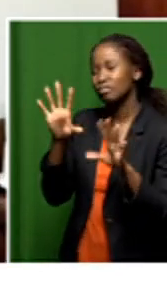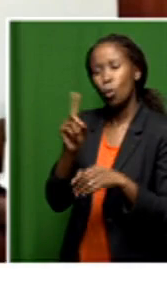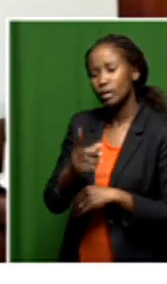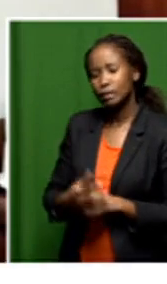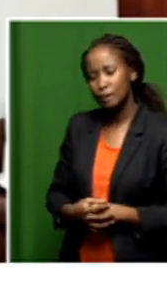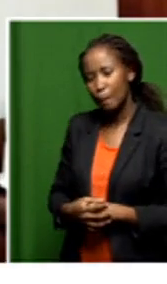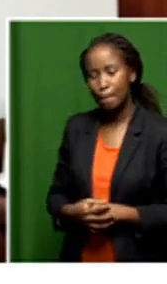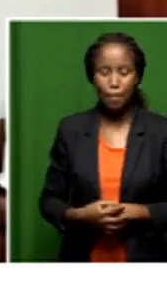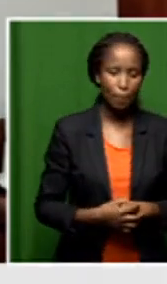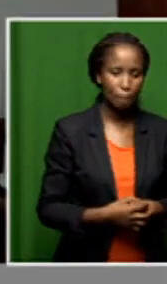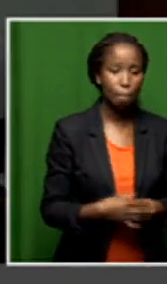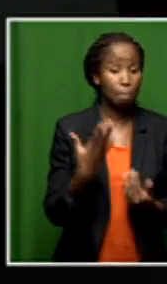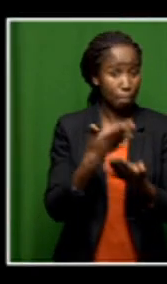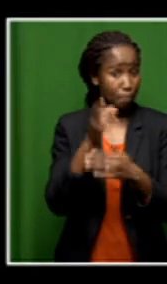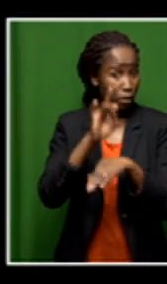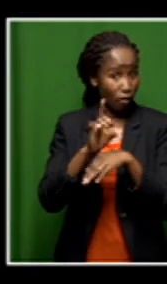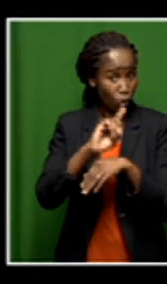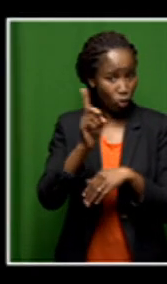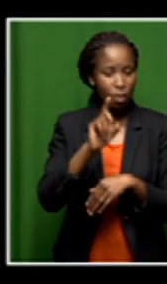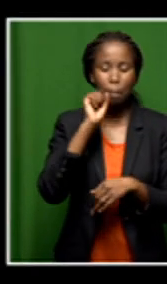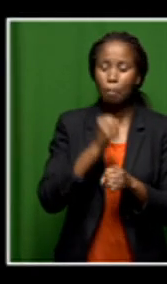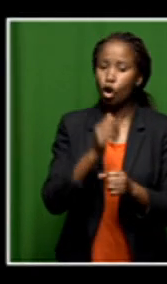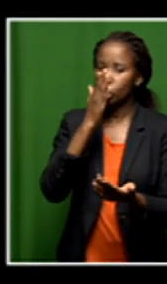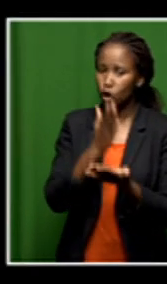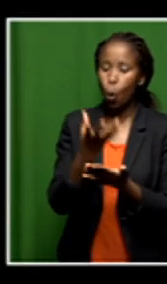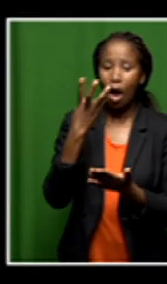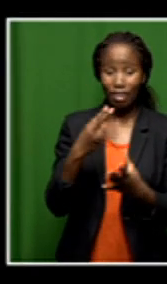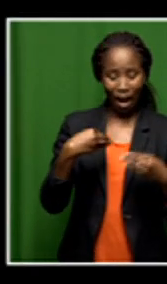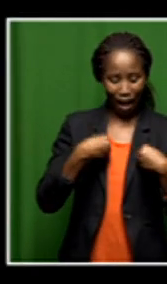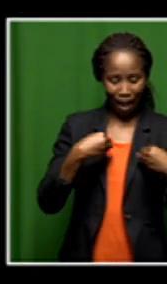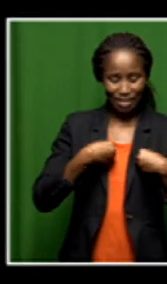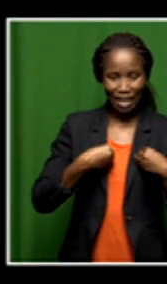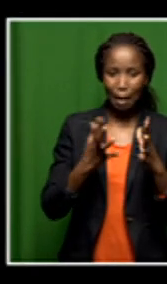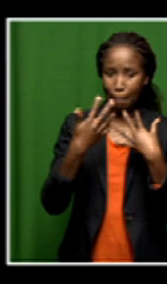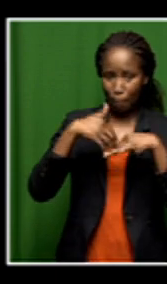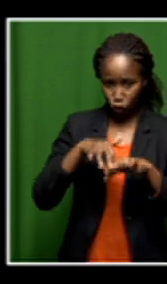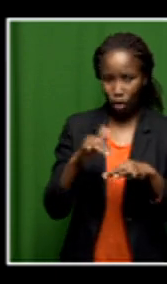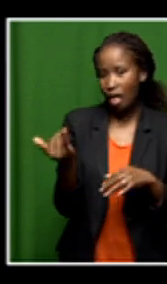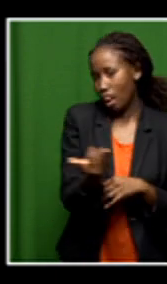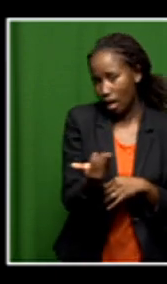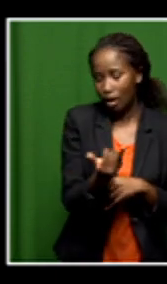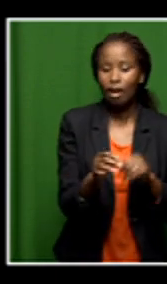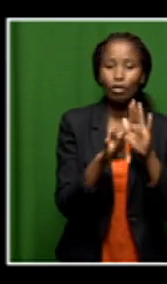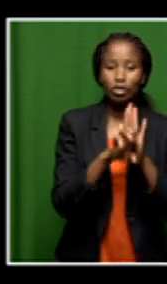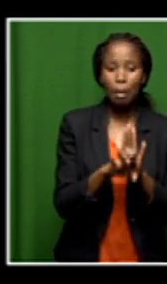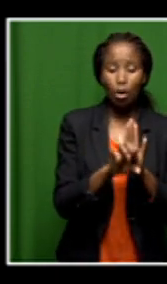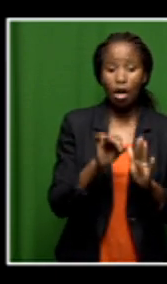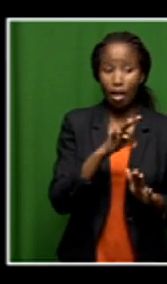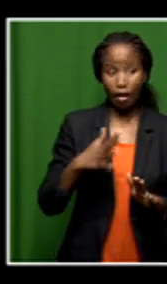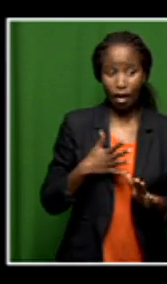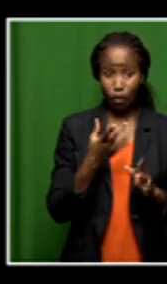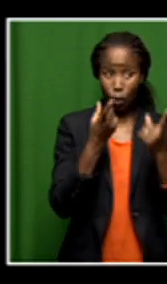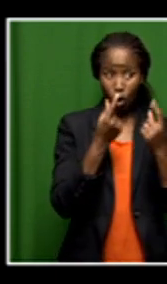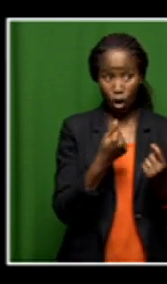I would say make sure that you've got your mix of assets right. In other words, if you want to grow your capital over long periods of